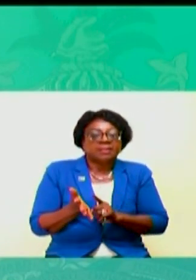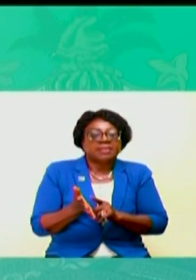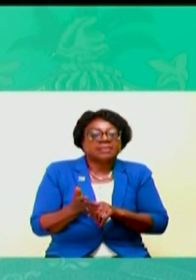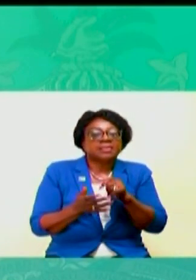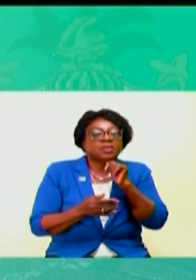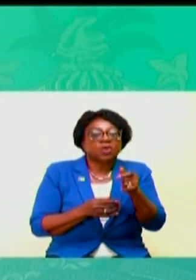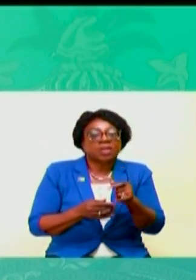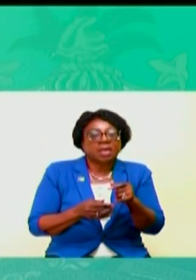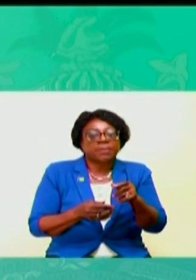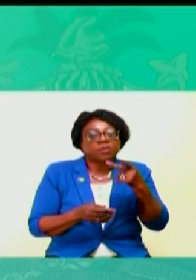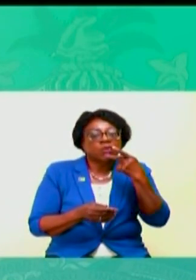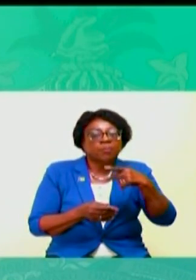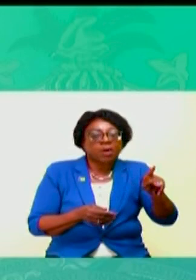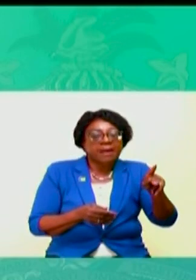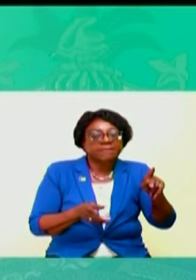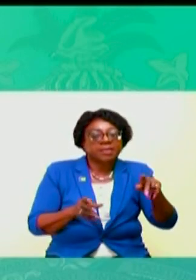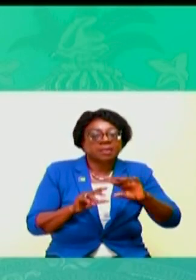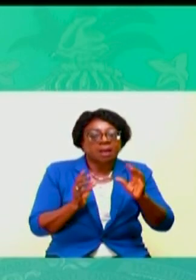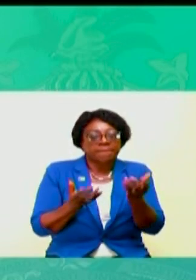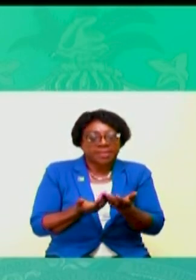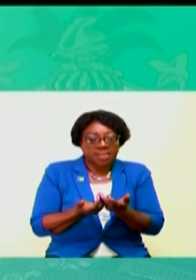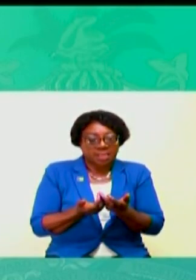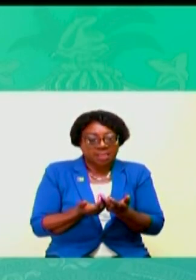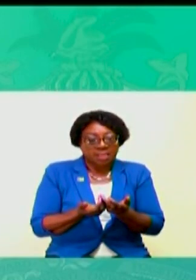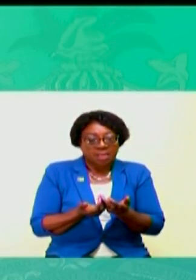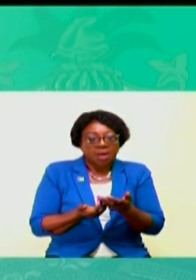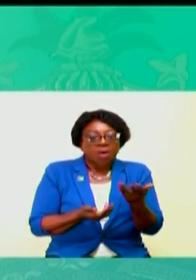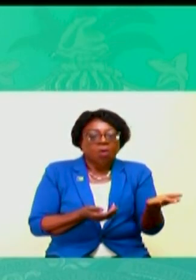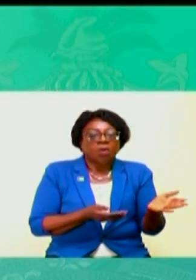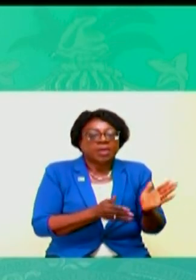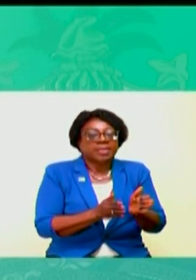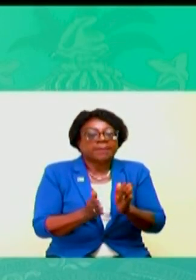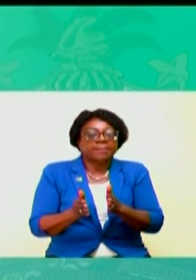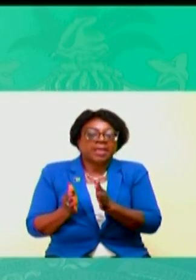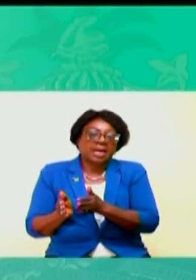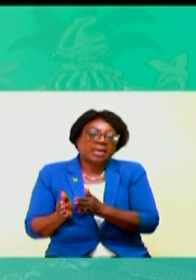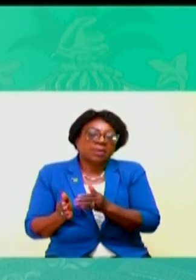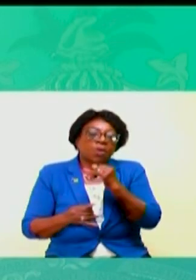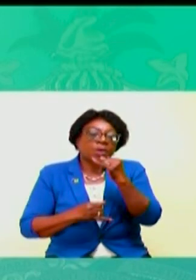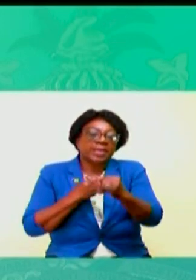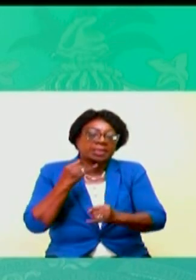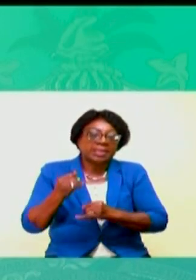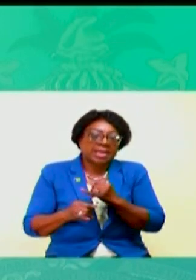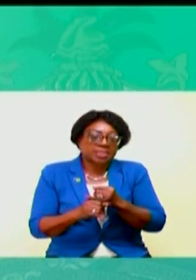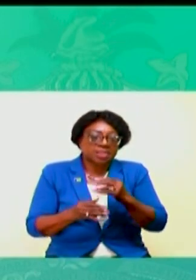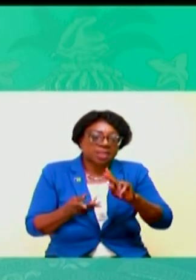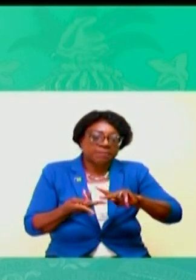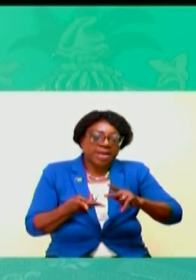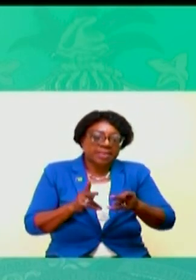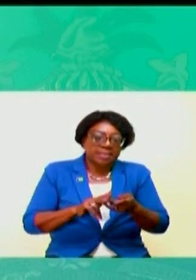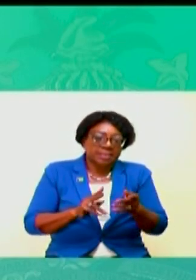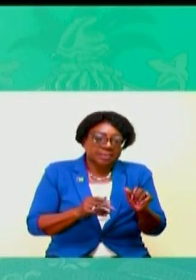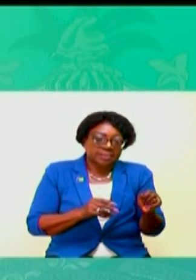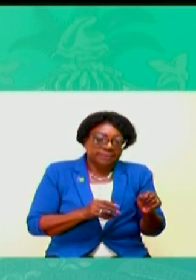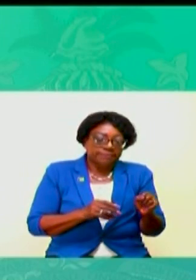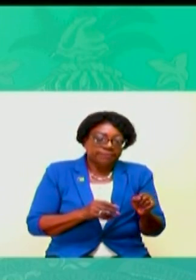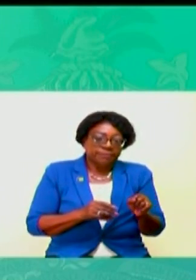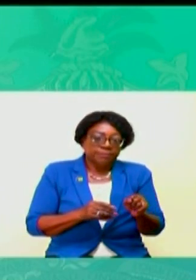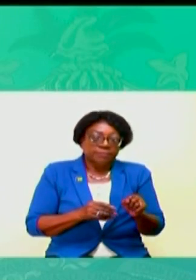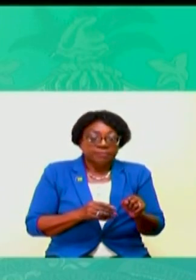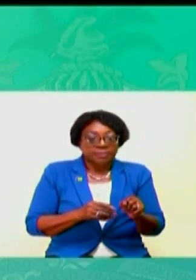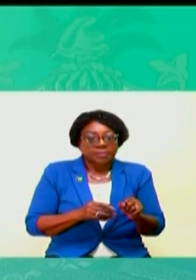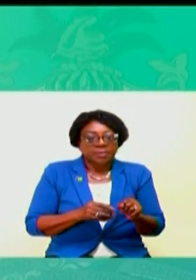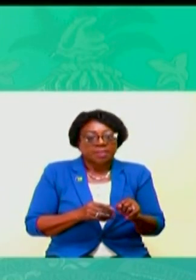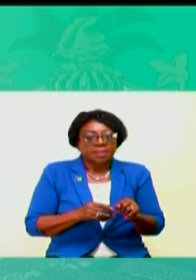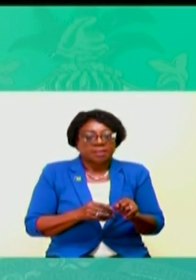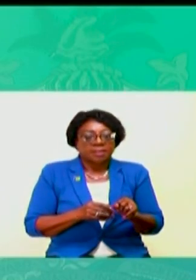behind the cruise port or their intent or their international or domestic partners. And let me repeat that for the Bahamians to hear and